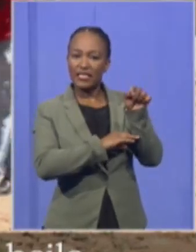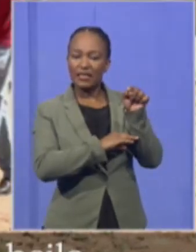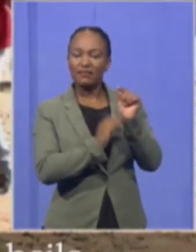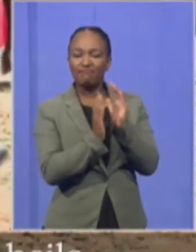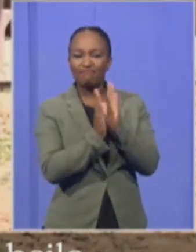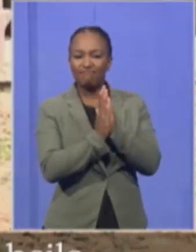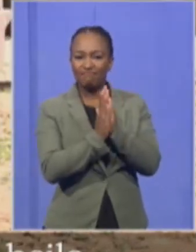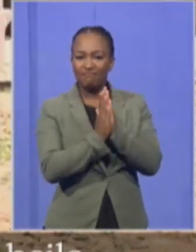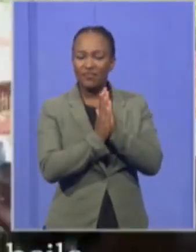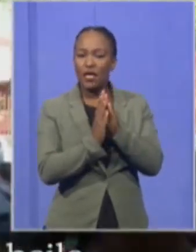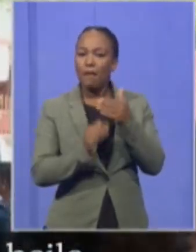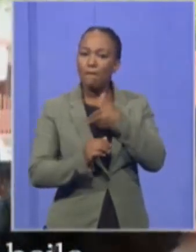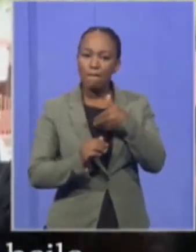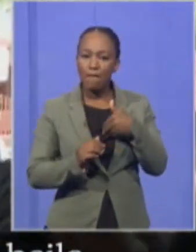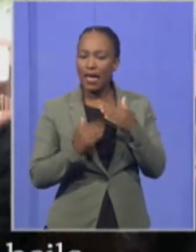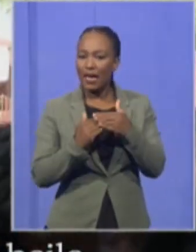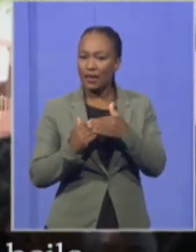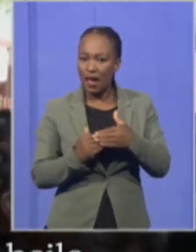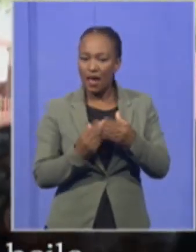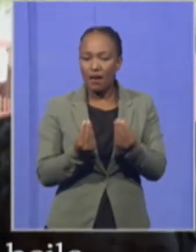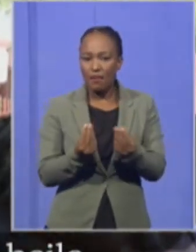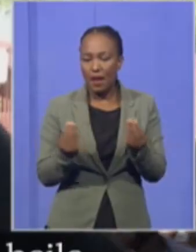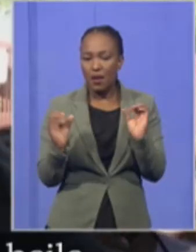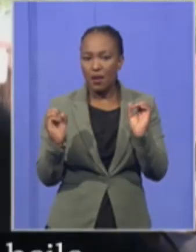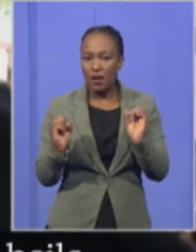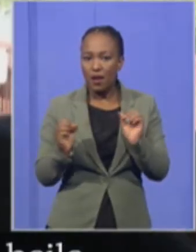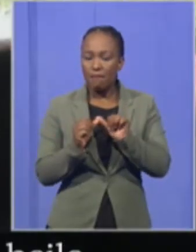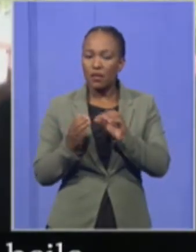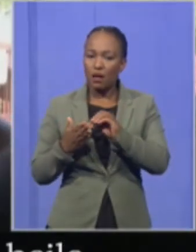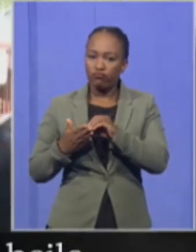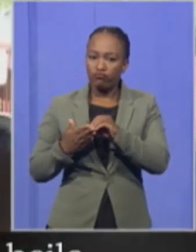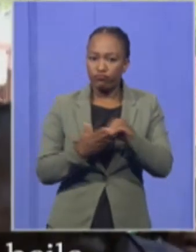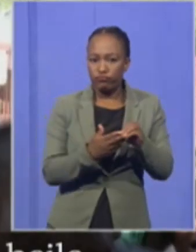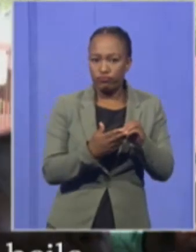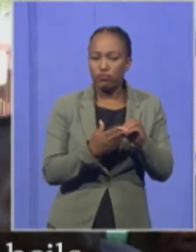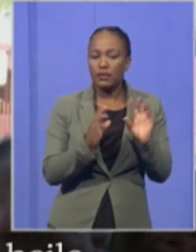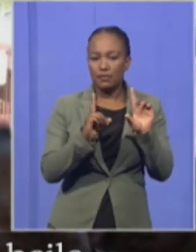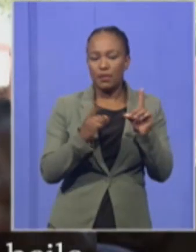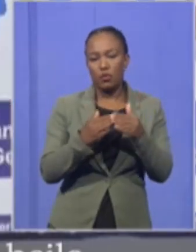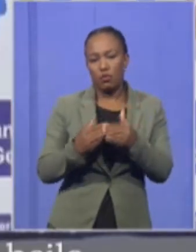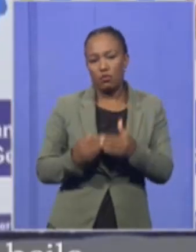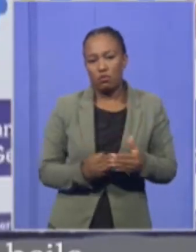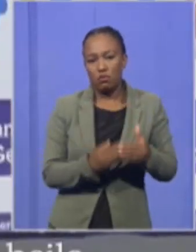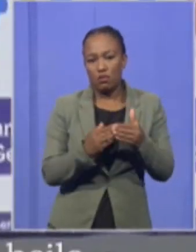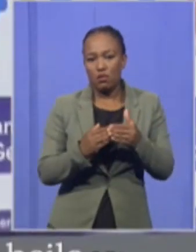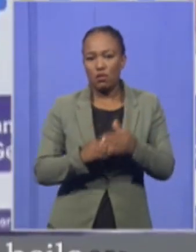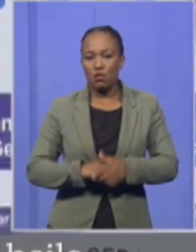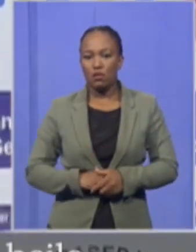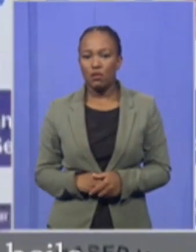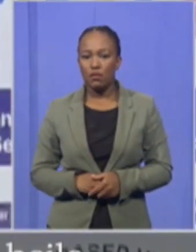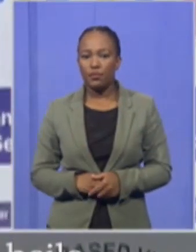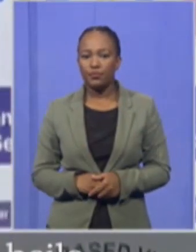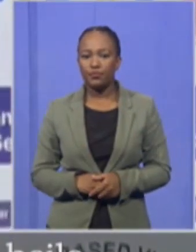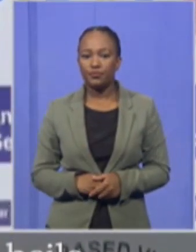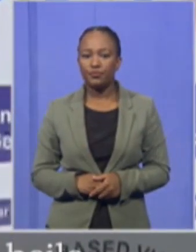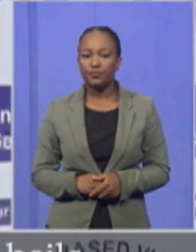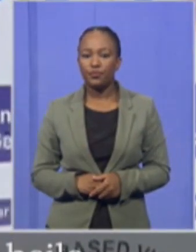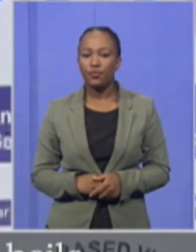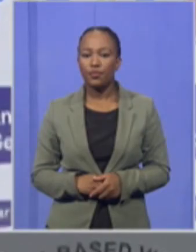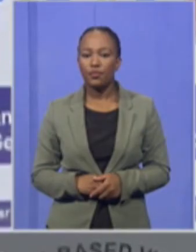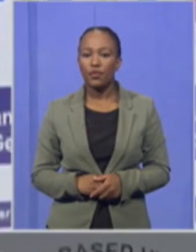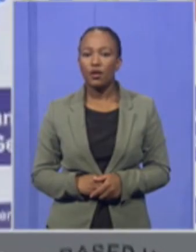ba ba sa kgoneng go tlhokomela bana ba bone gore ba batlise kwa lefapheng go bona tlhokomelo. Le lefapha re batla ho tsa boipiletso